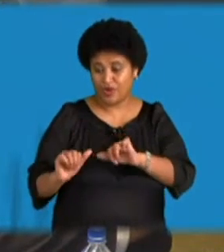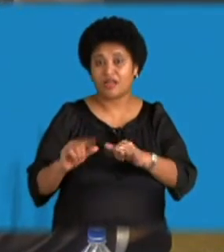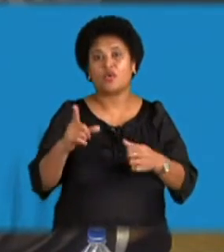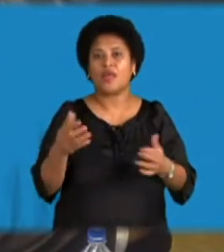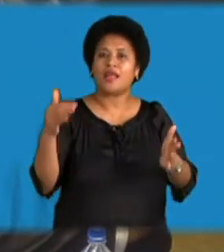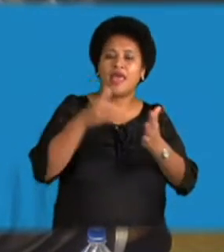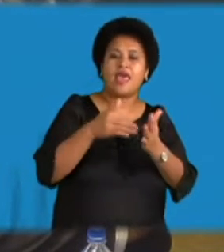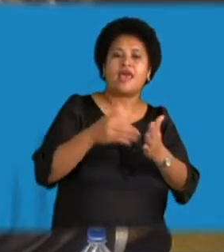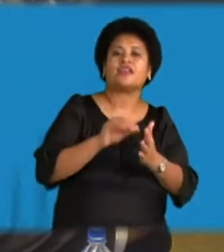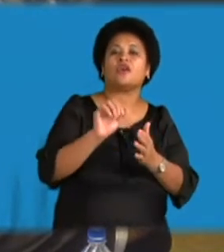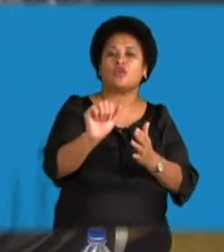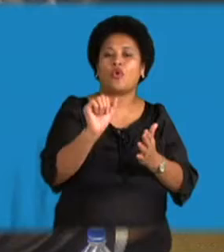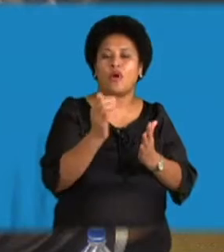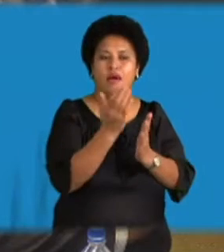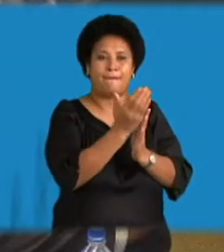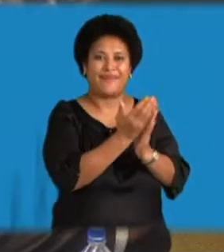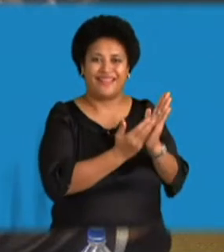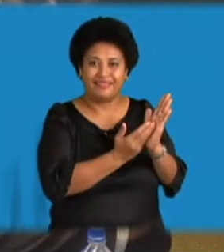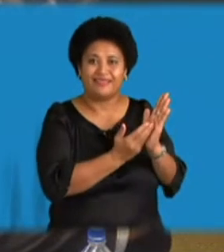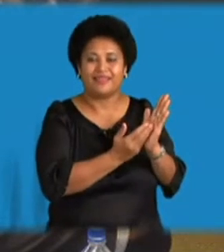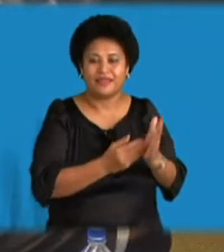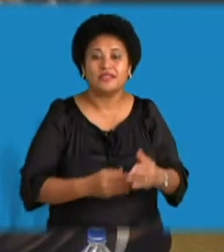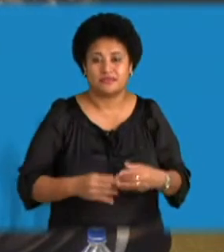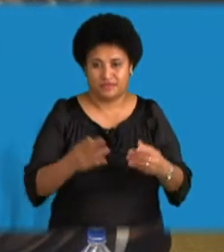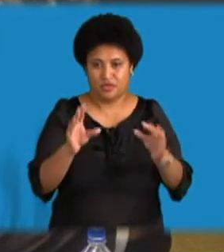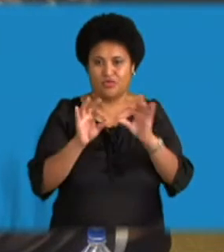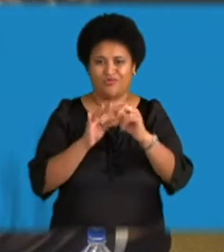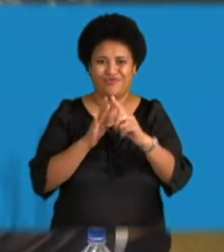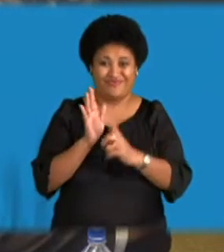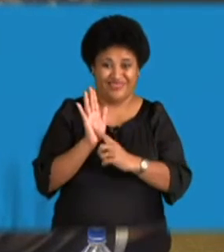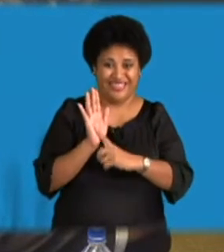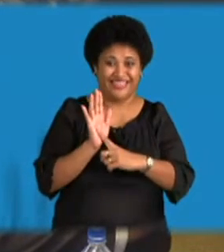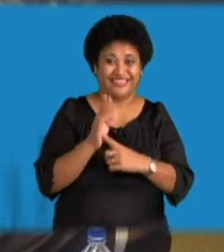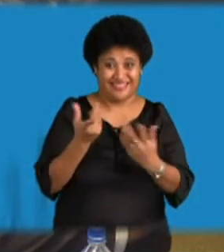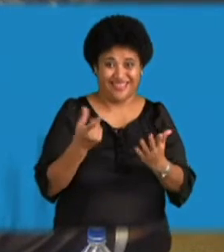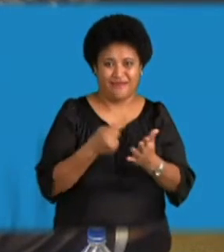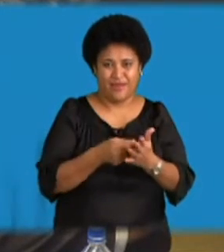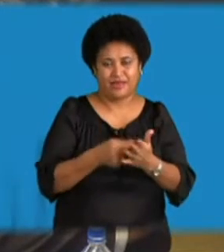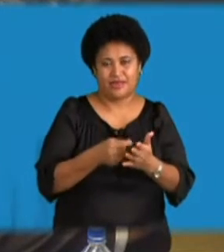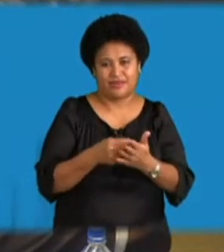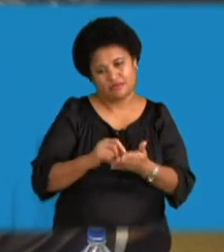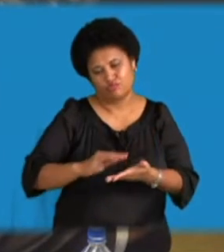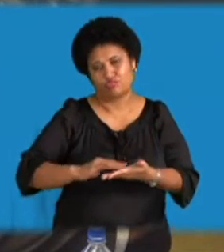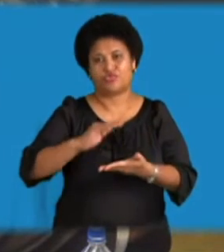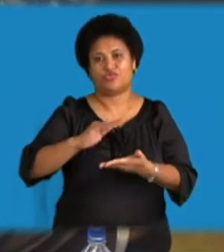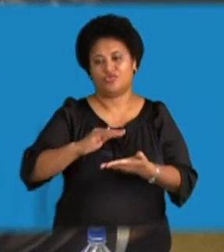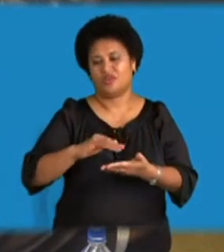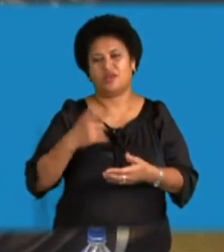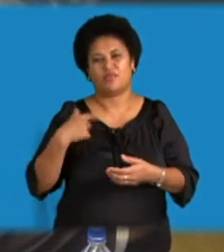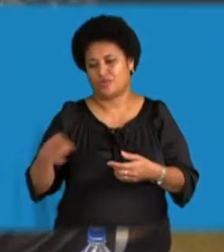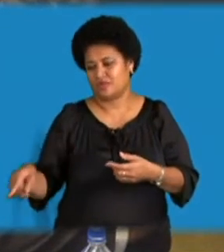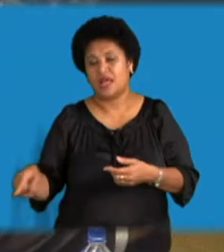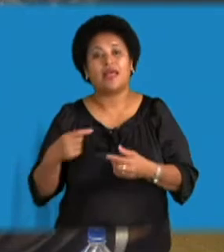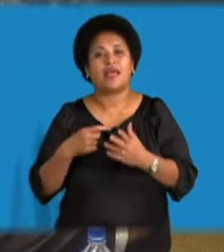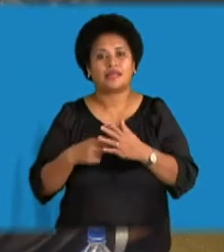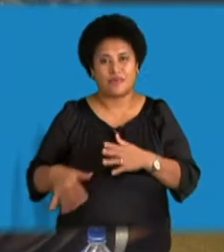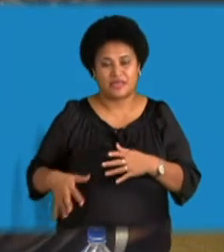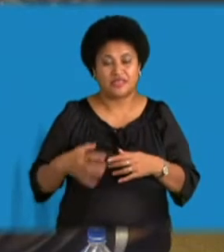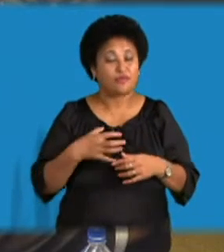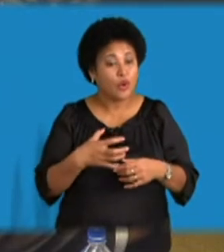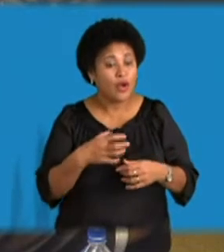million simply to do the electrical cabling. But the reality is, Madam Speaker, the next time there's a cyclone, there's no electrical cables to get blown